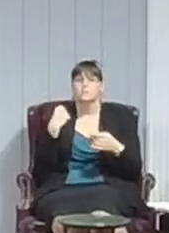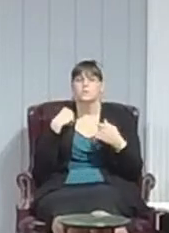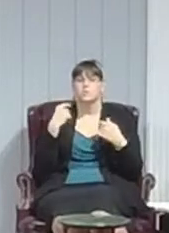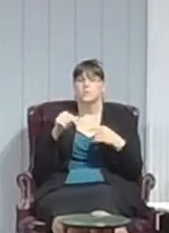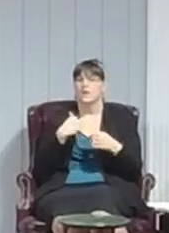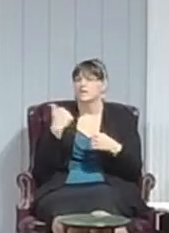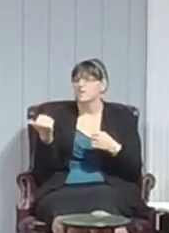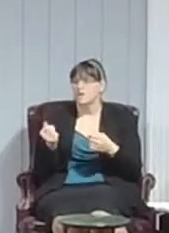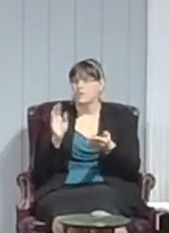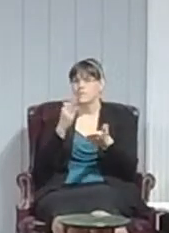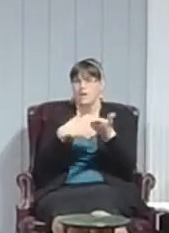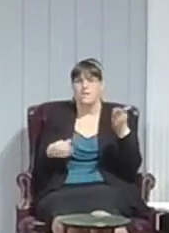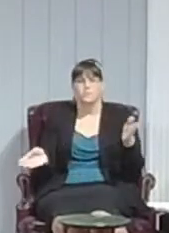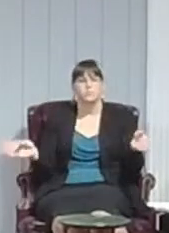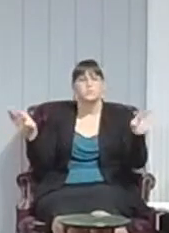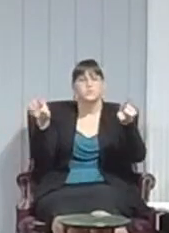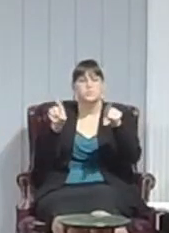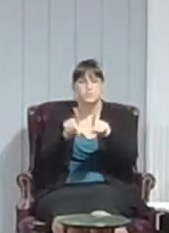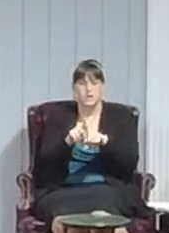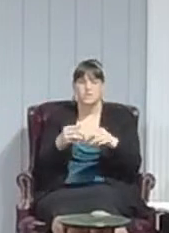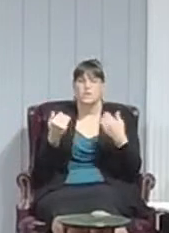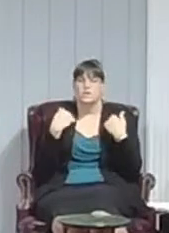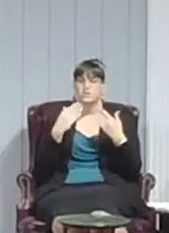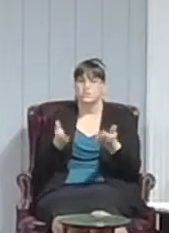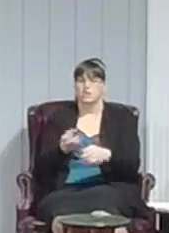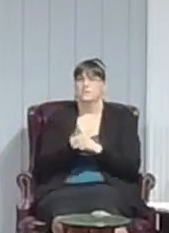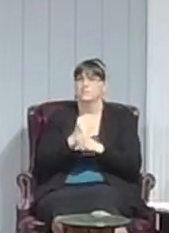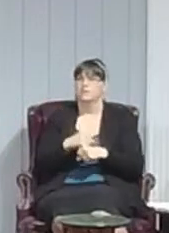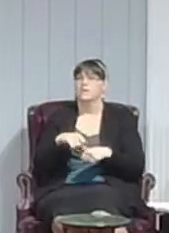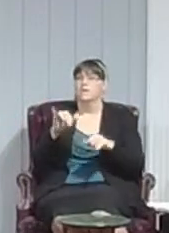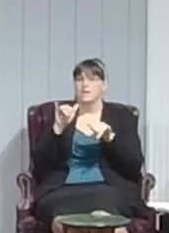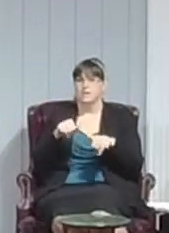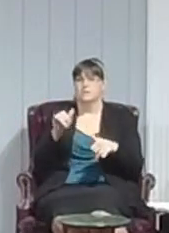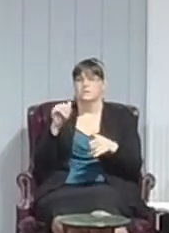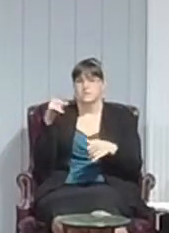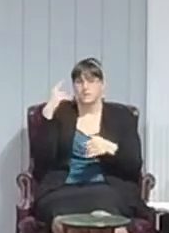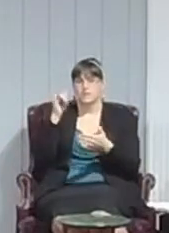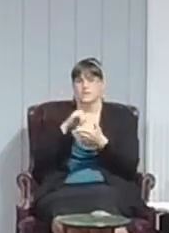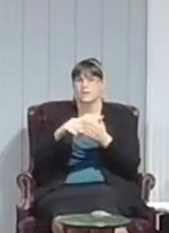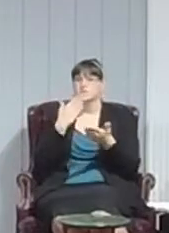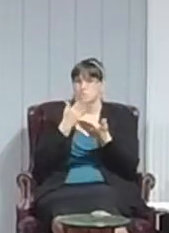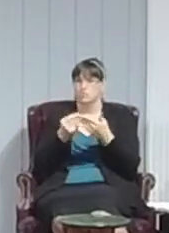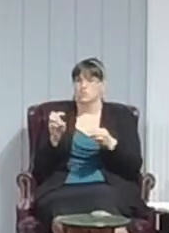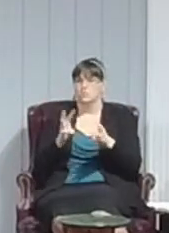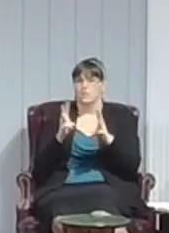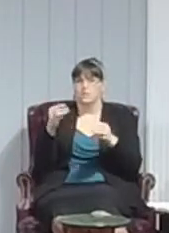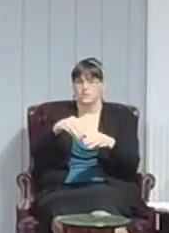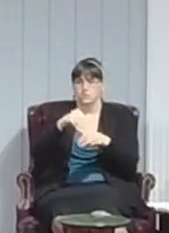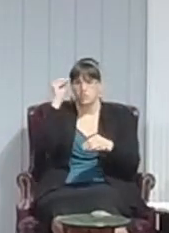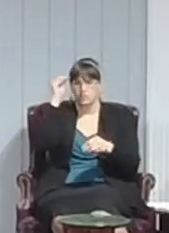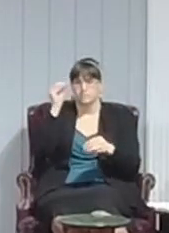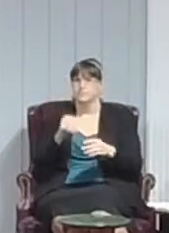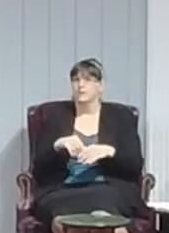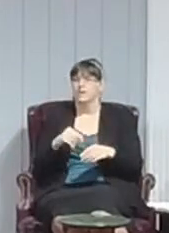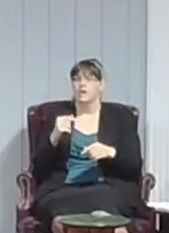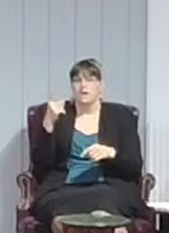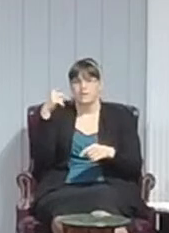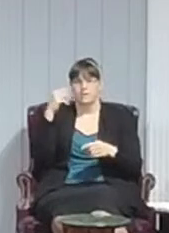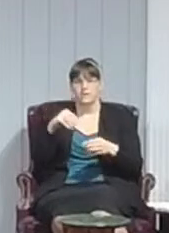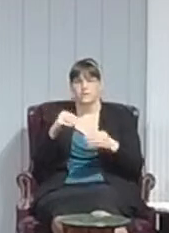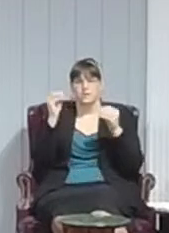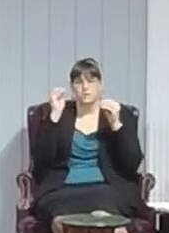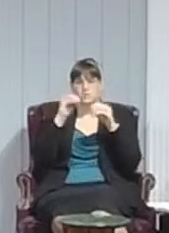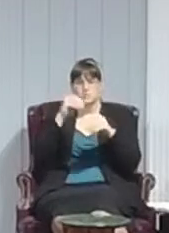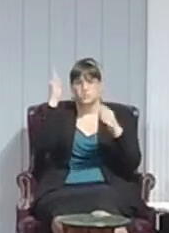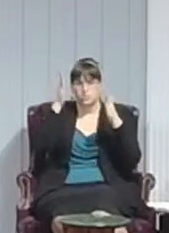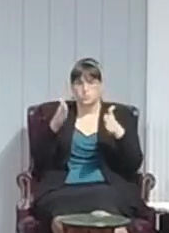half. And then you put your halves together and you'll have it. In fact, I still think that's a good way to learn. I think what students should do is after they sit through a